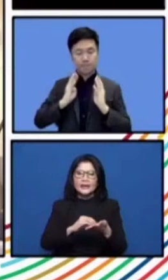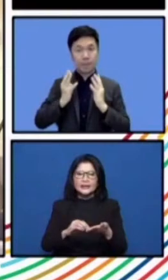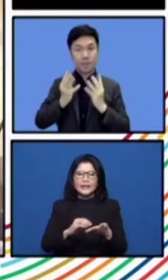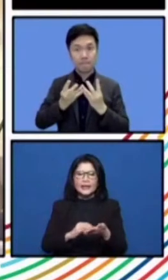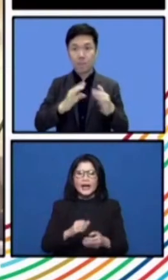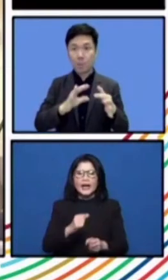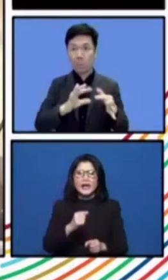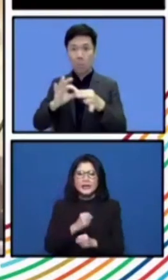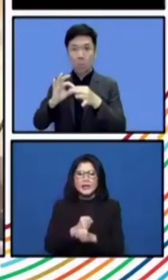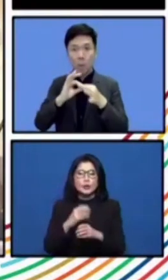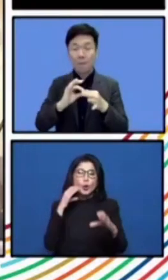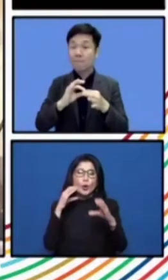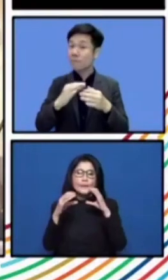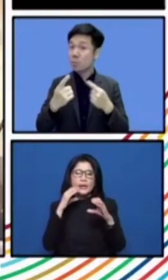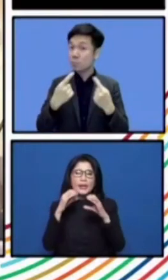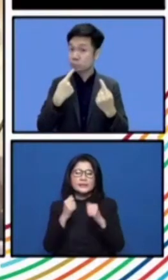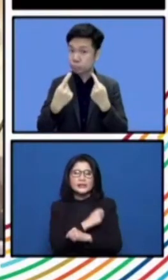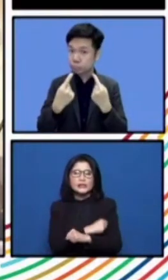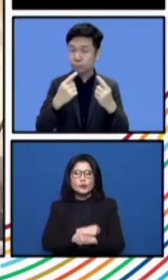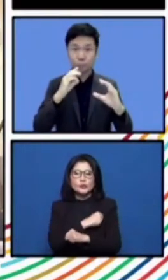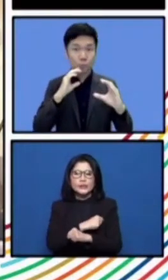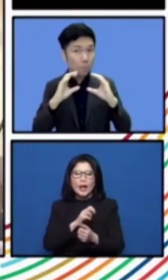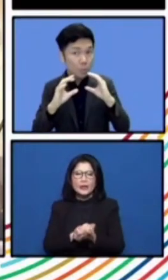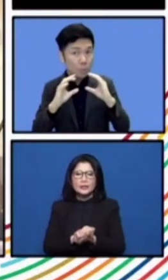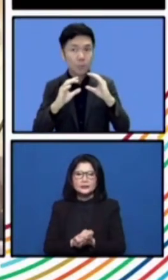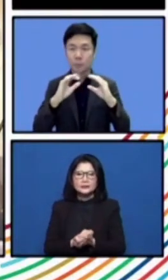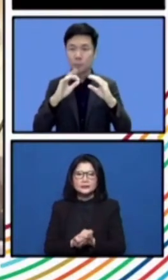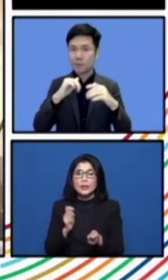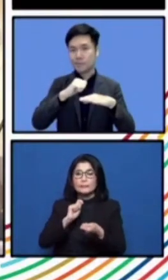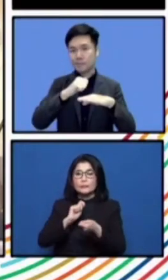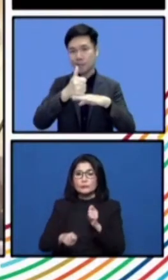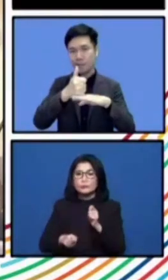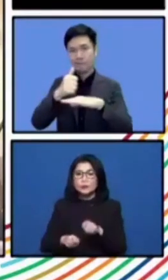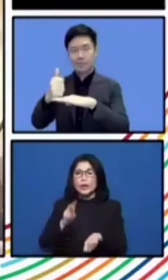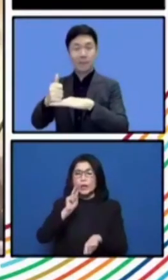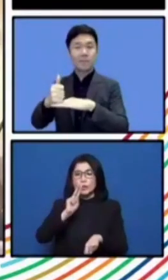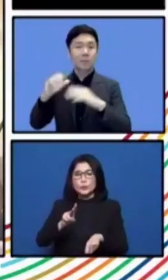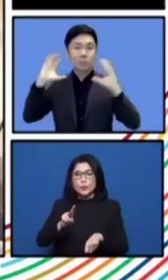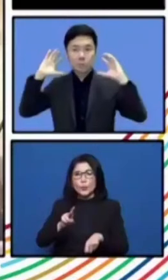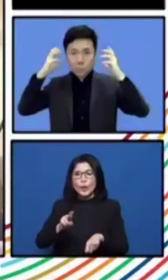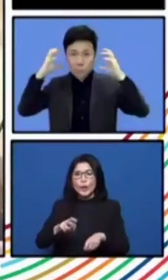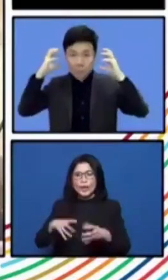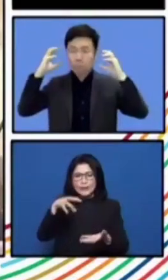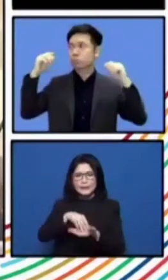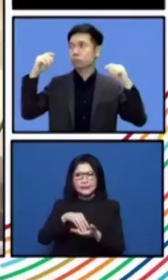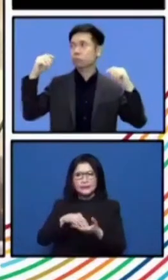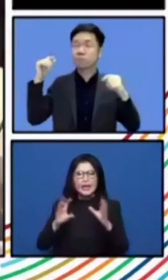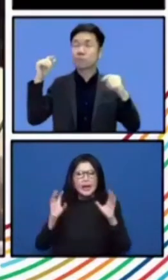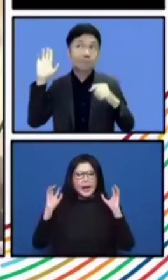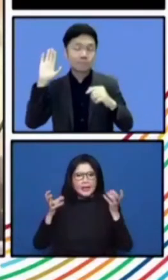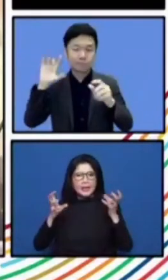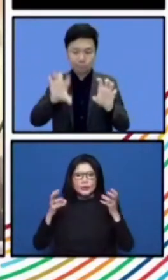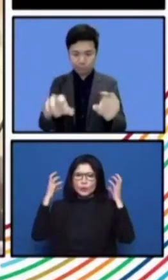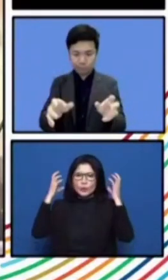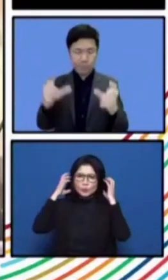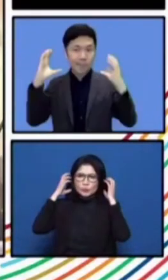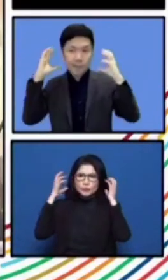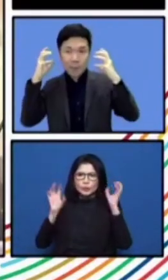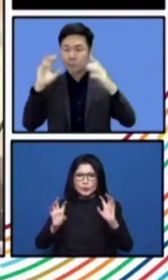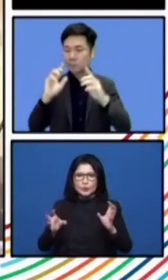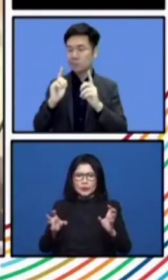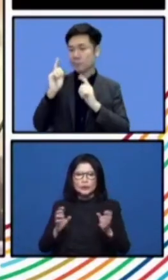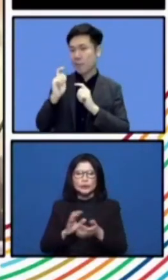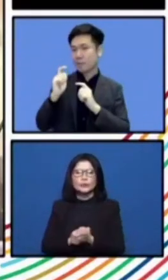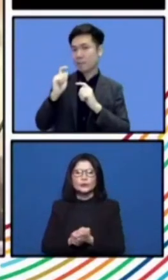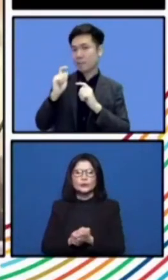communication to set up two Community registration for persons with disability which was launched in 2021 the